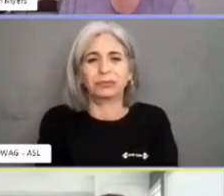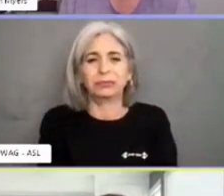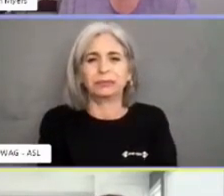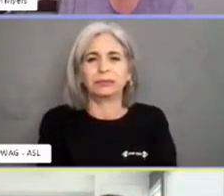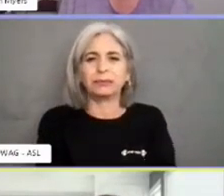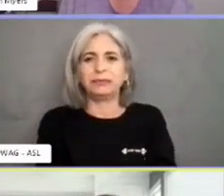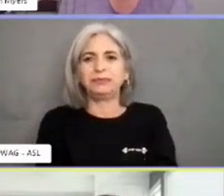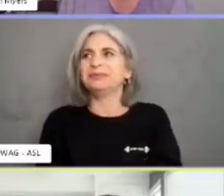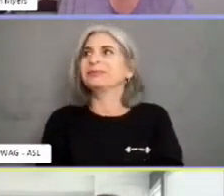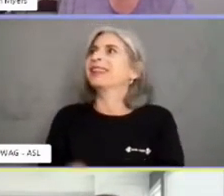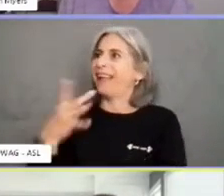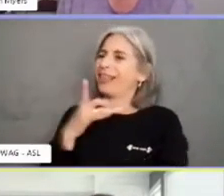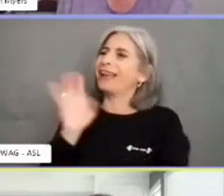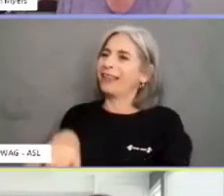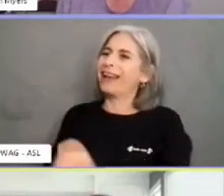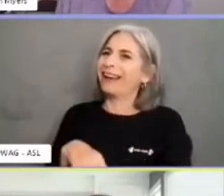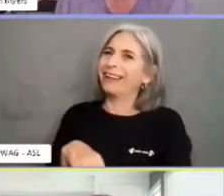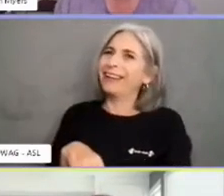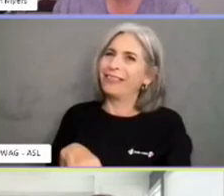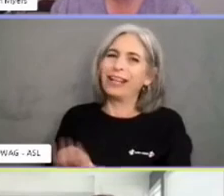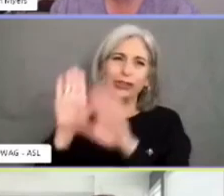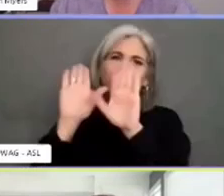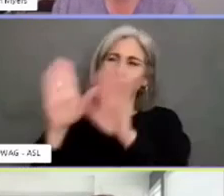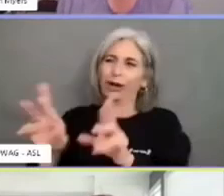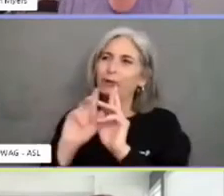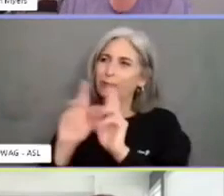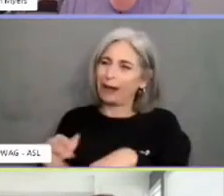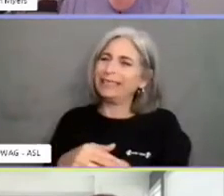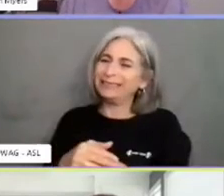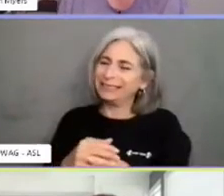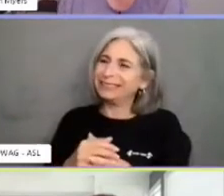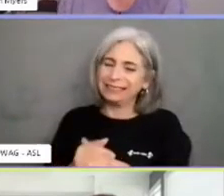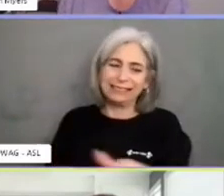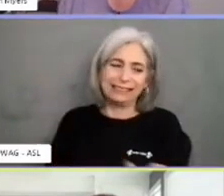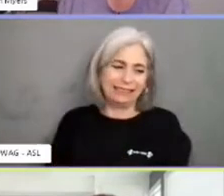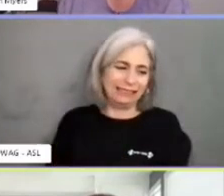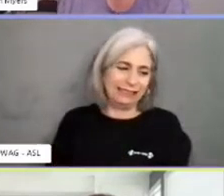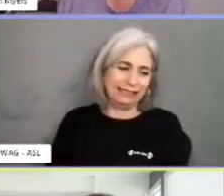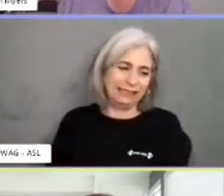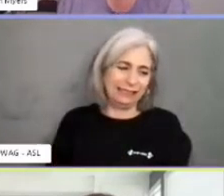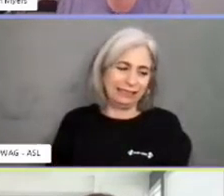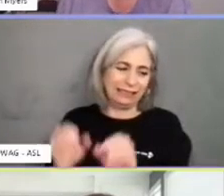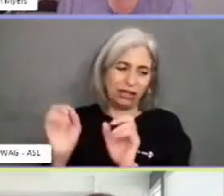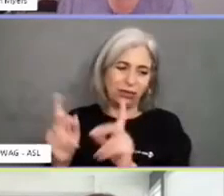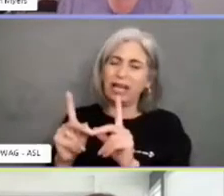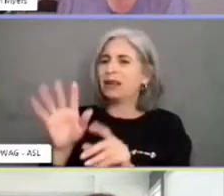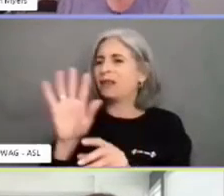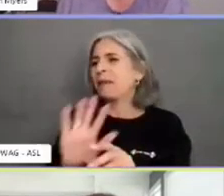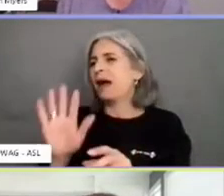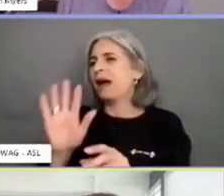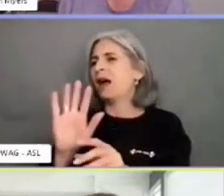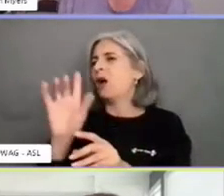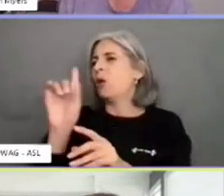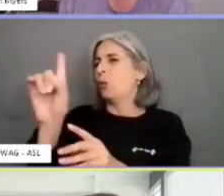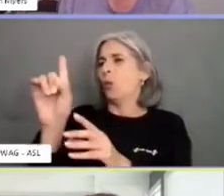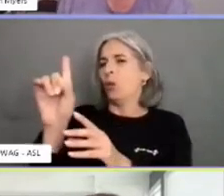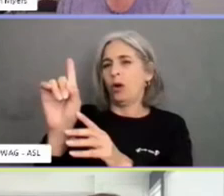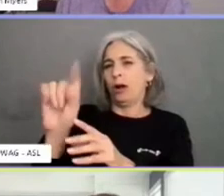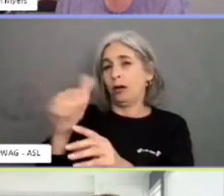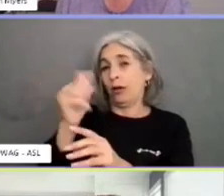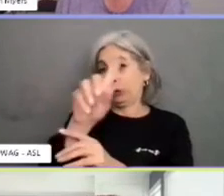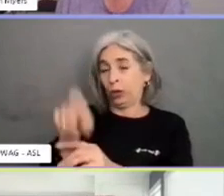Yeah, I like that. That's great response. All right, we've got another one here